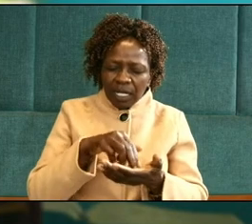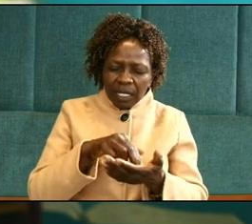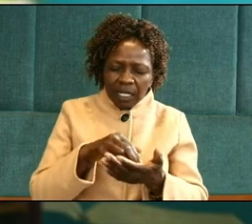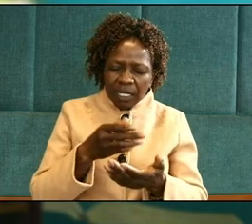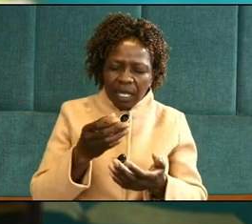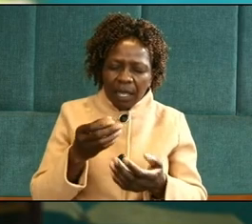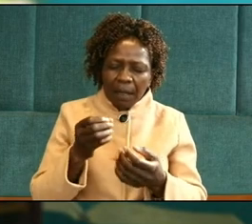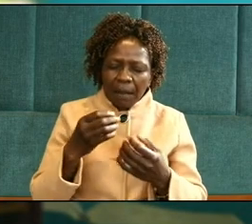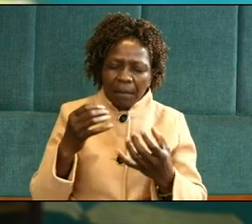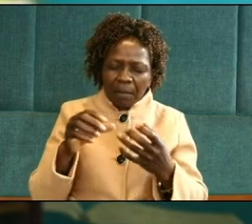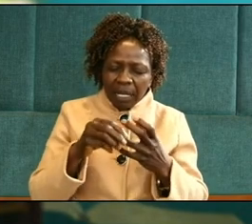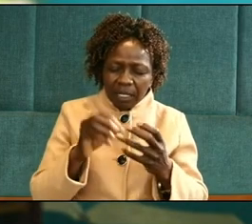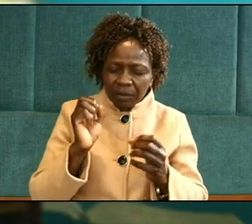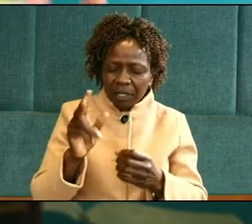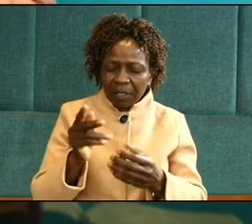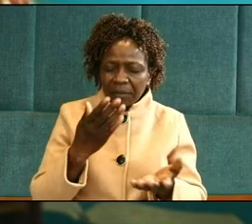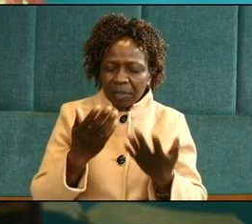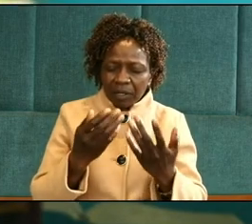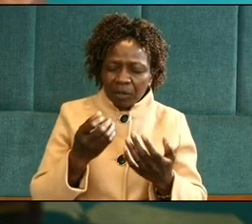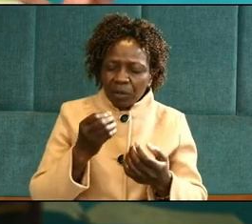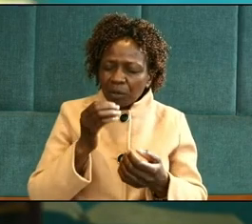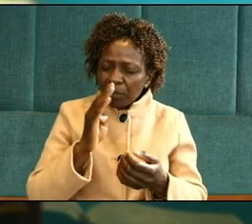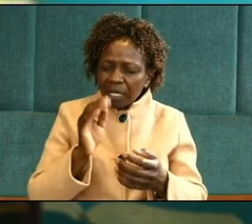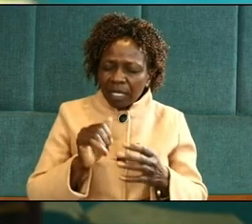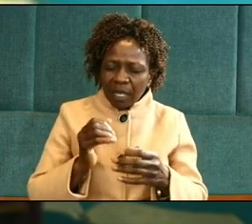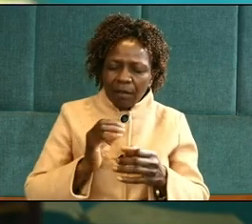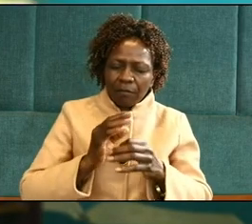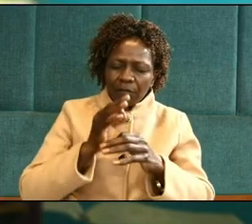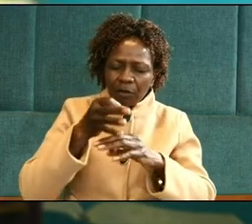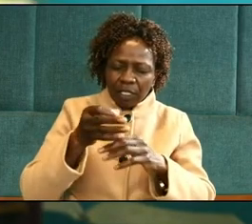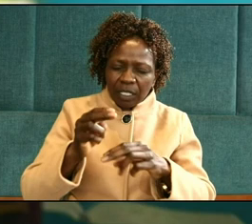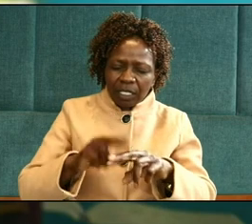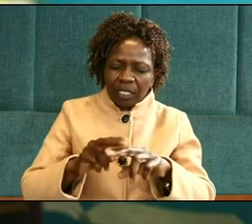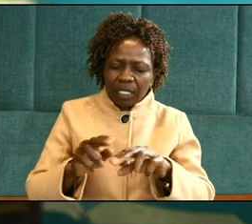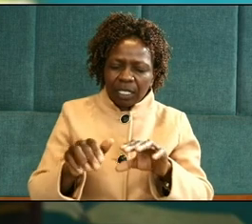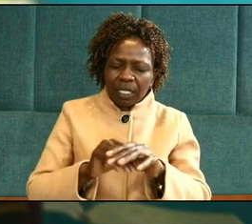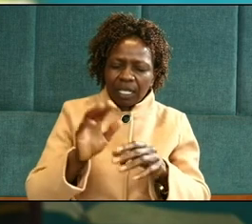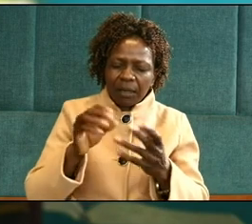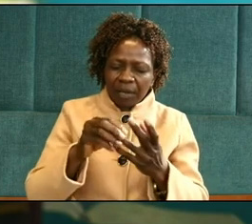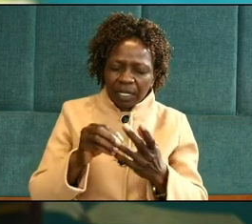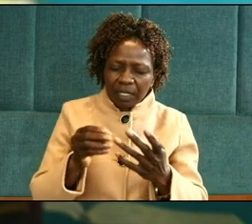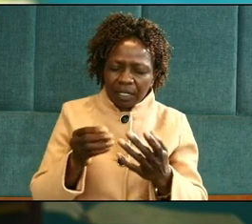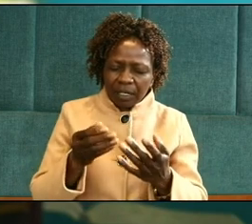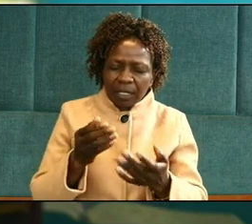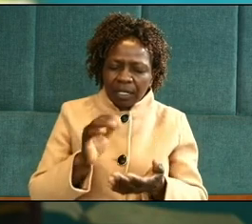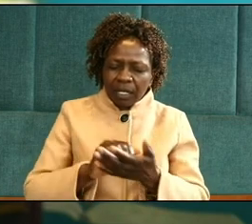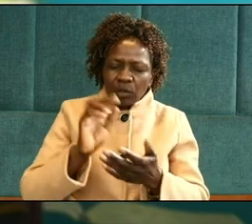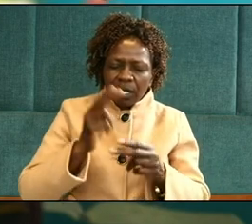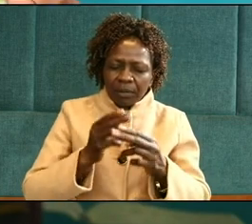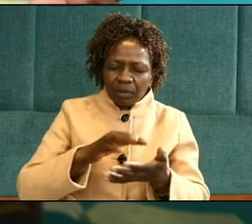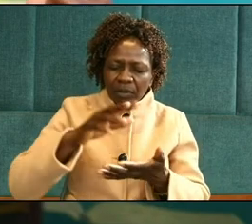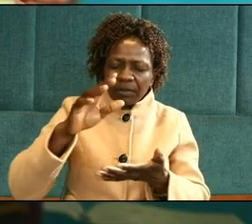marriages are okay. May you be the front face in their marriage relationships, that your name may be glorified,